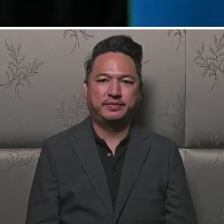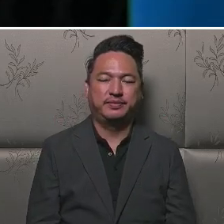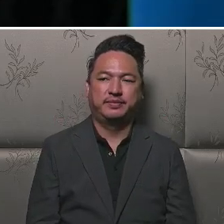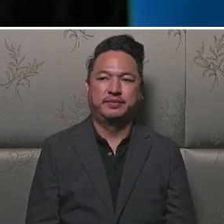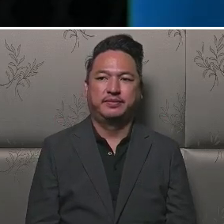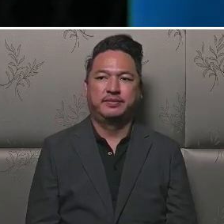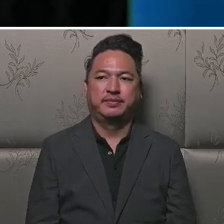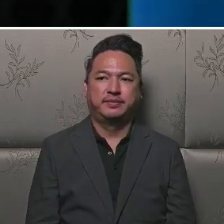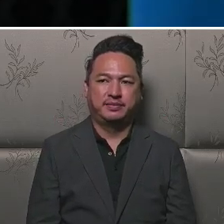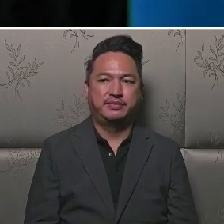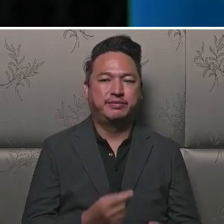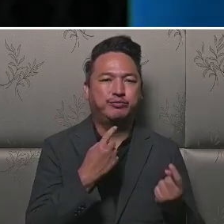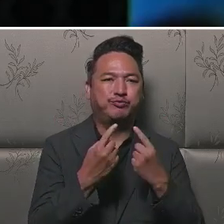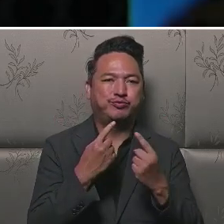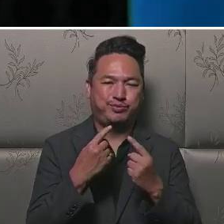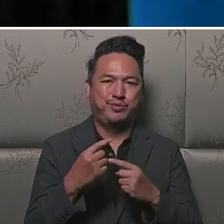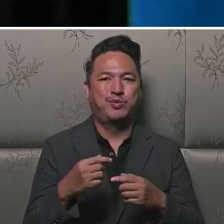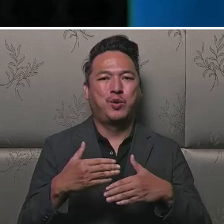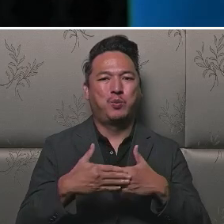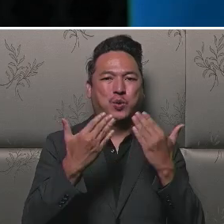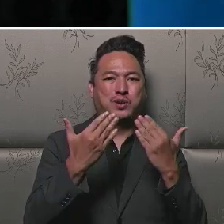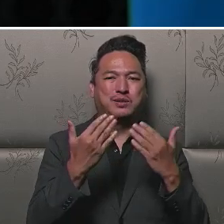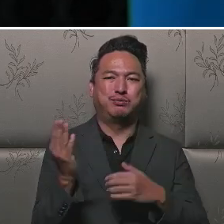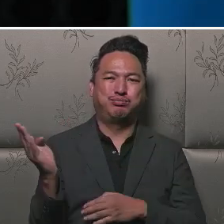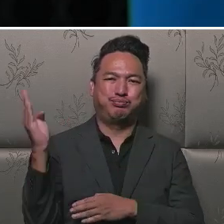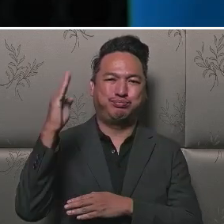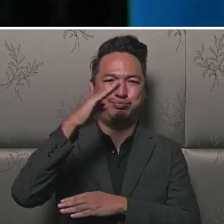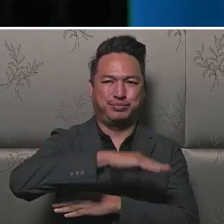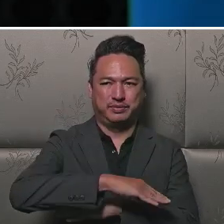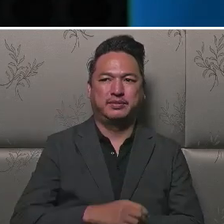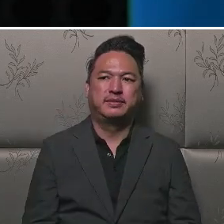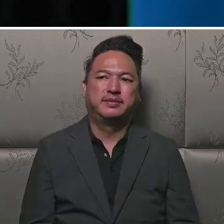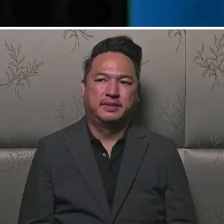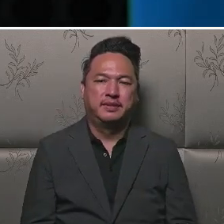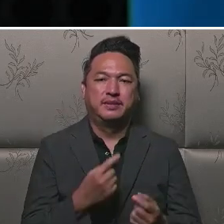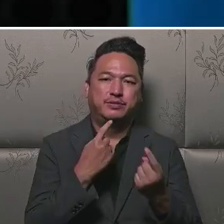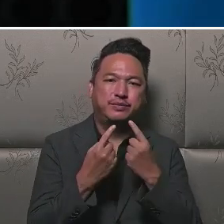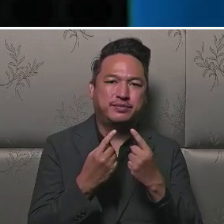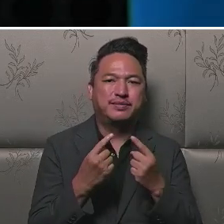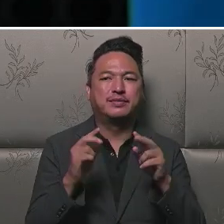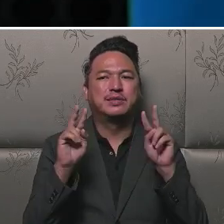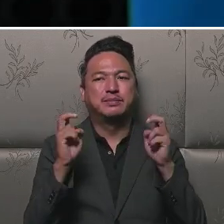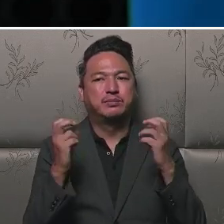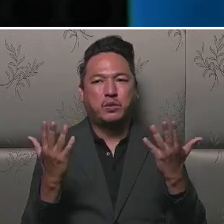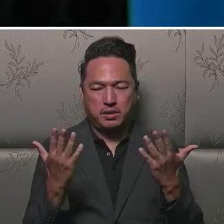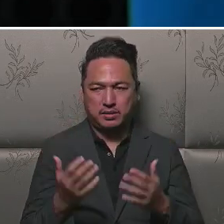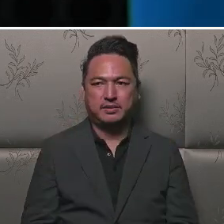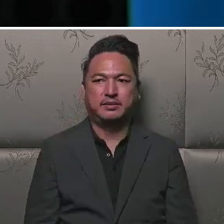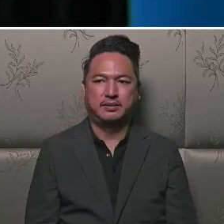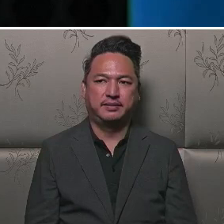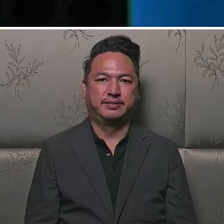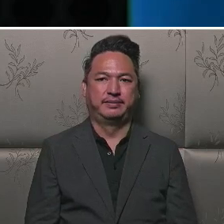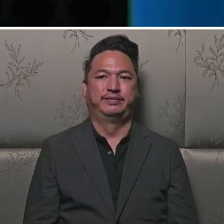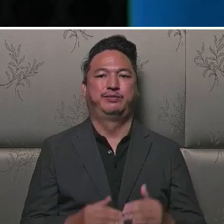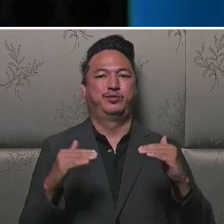talk about a really essential human rights, the basic human rights, quality education. And